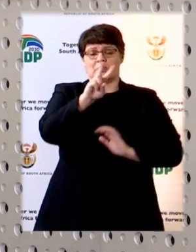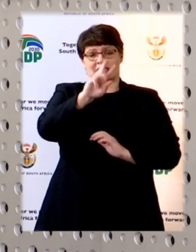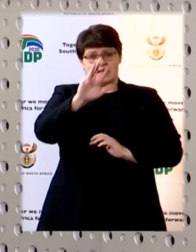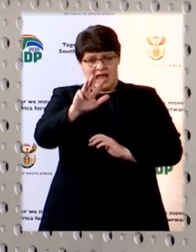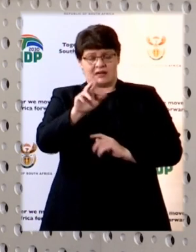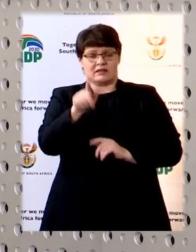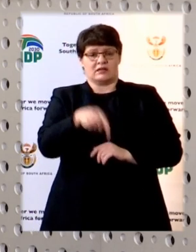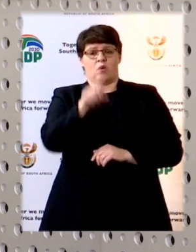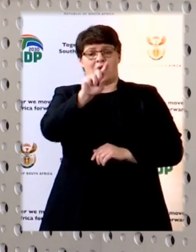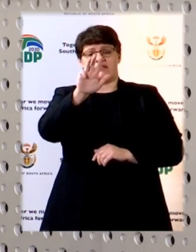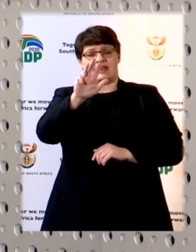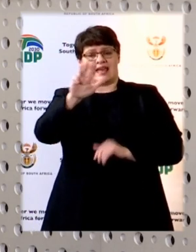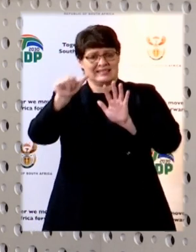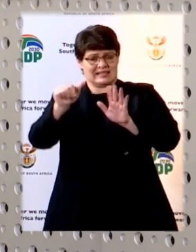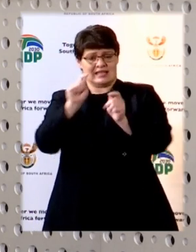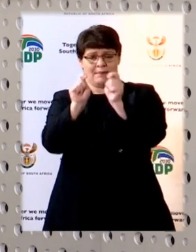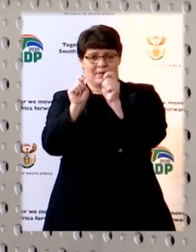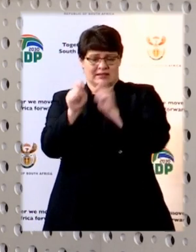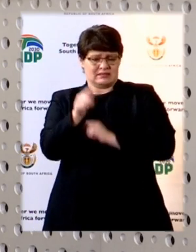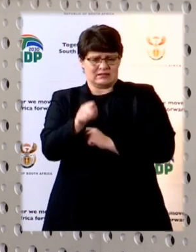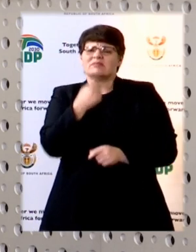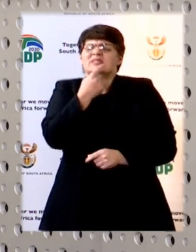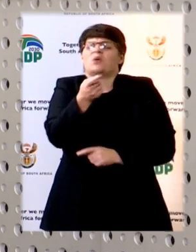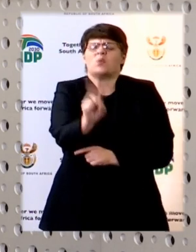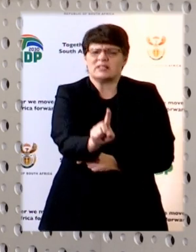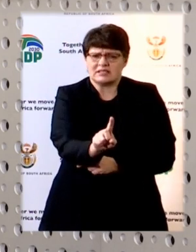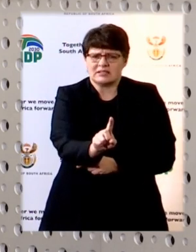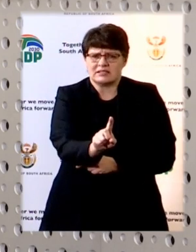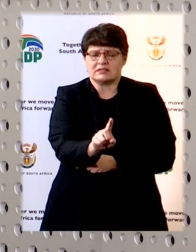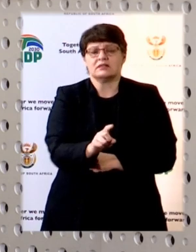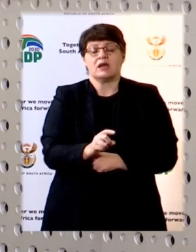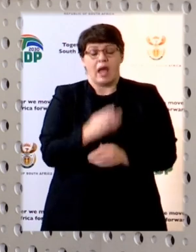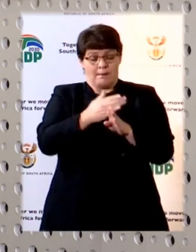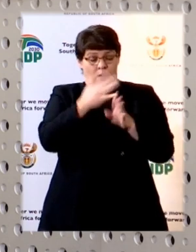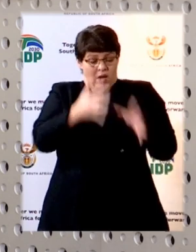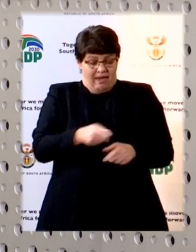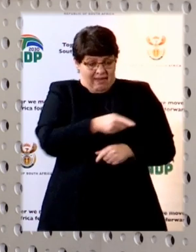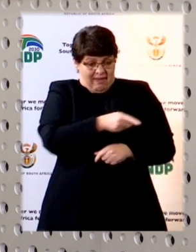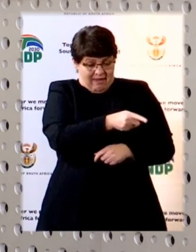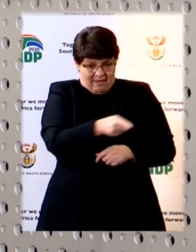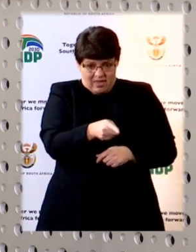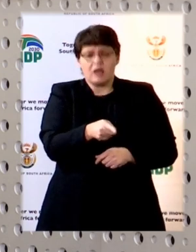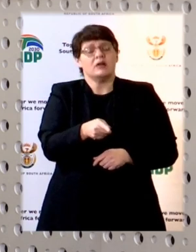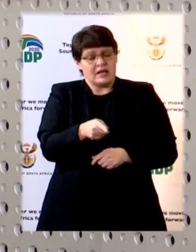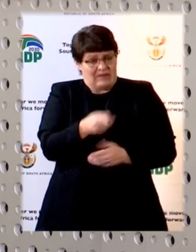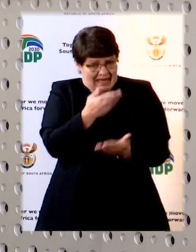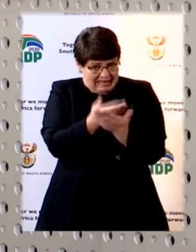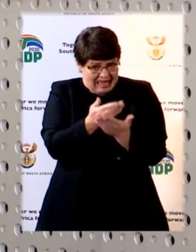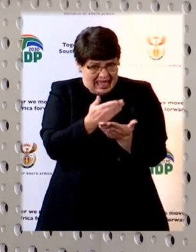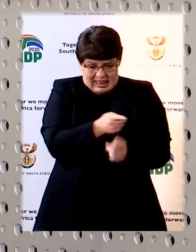1996, as amended, which requires that every employer must, as far as reasonably